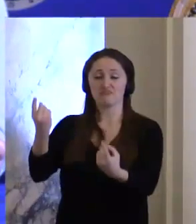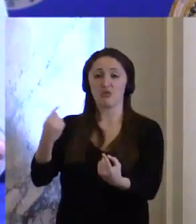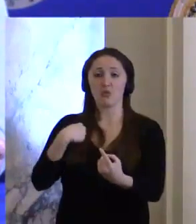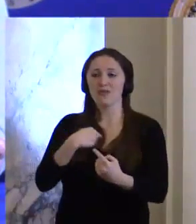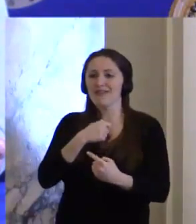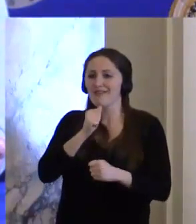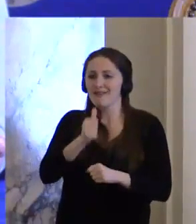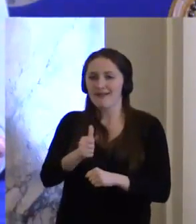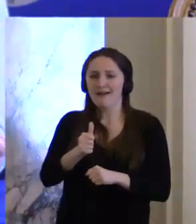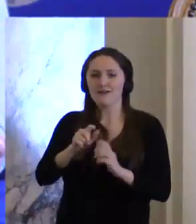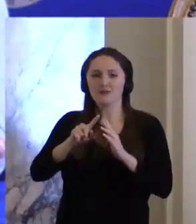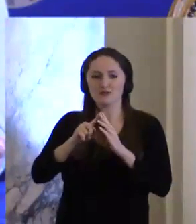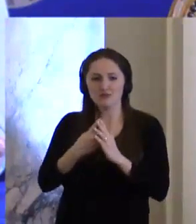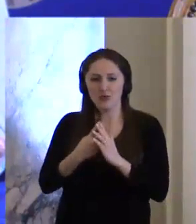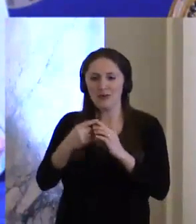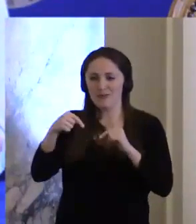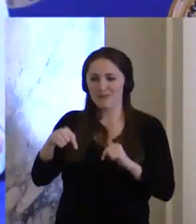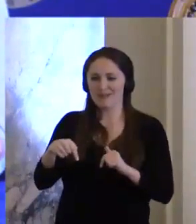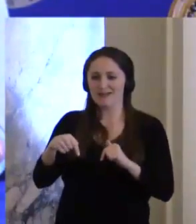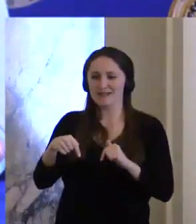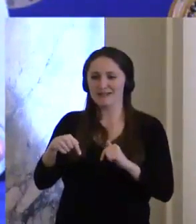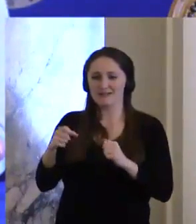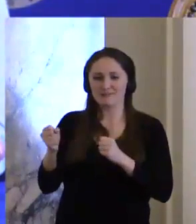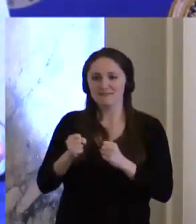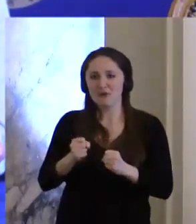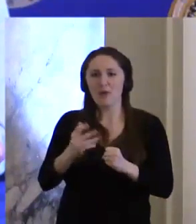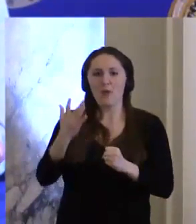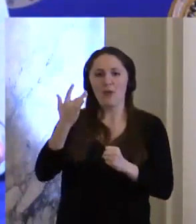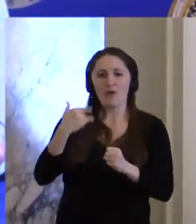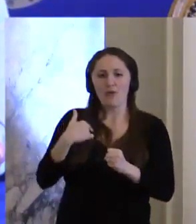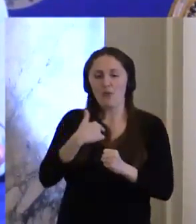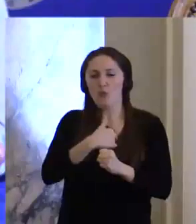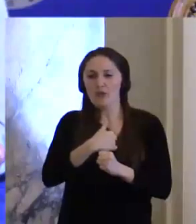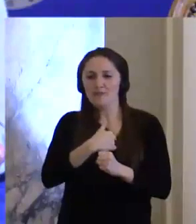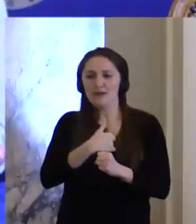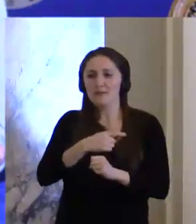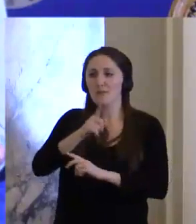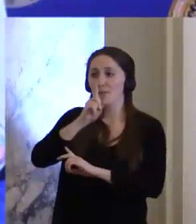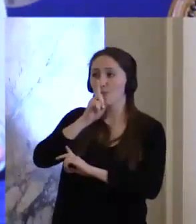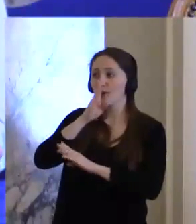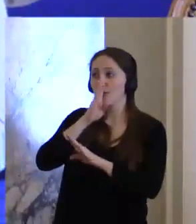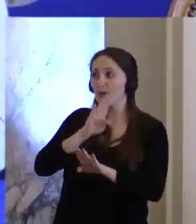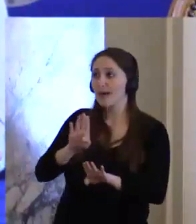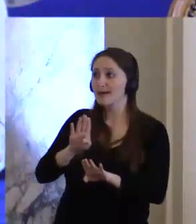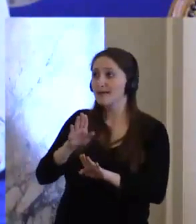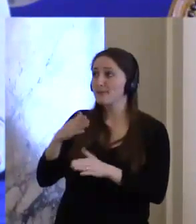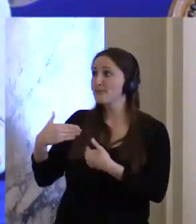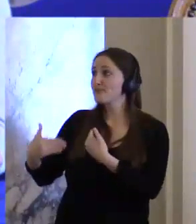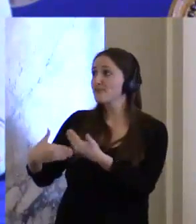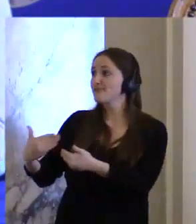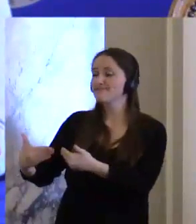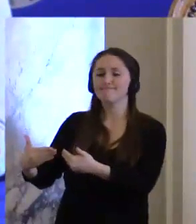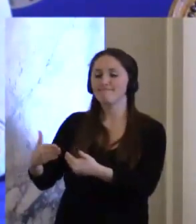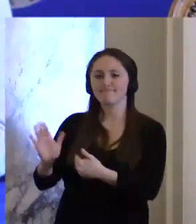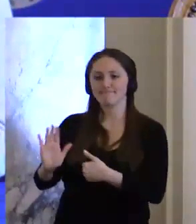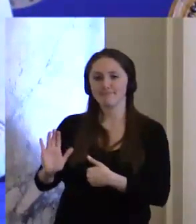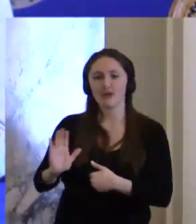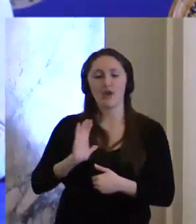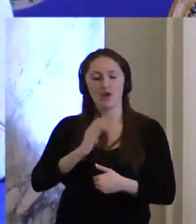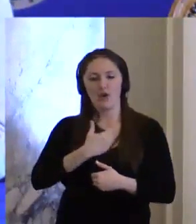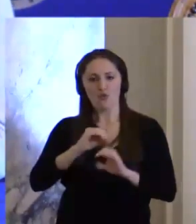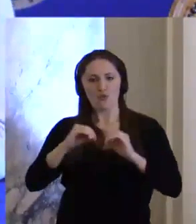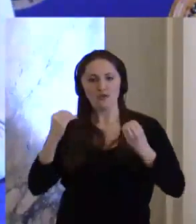of a multilateral organization because we have been quietly just moving along. Our organization is extremely